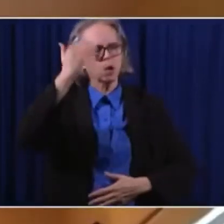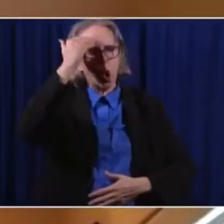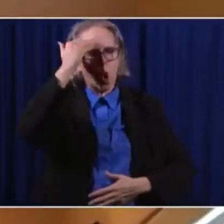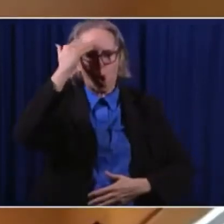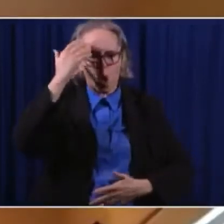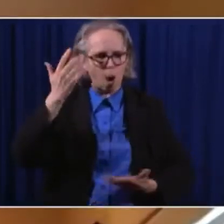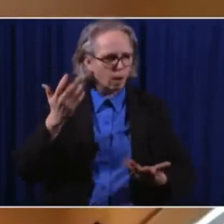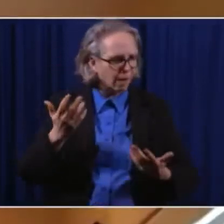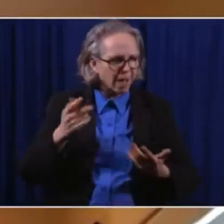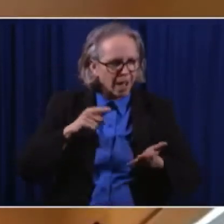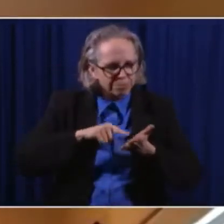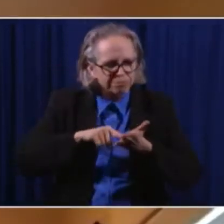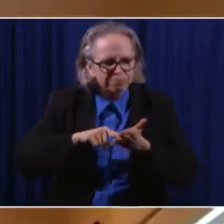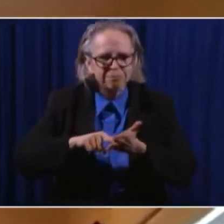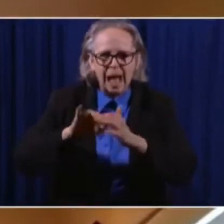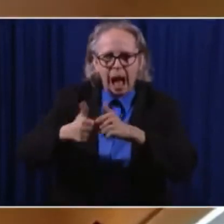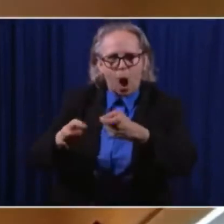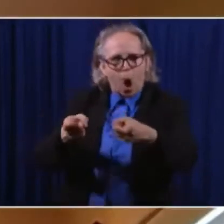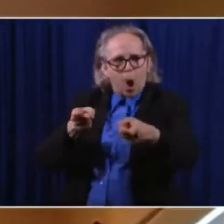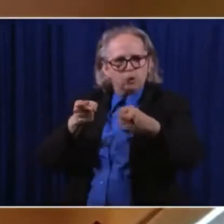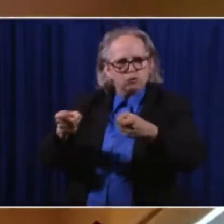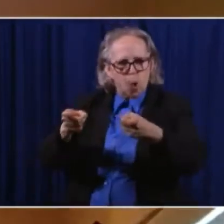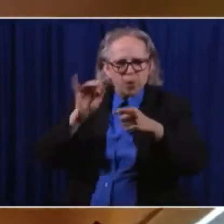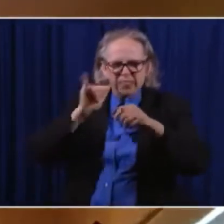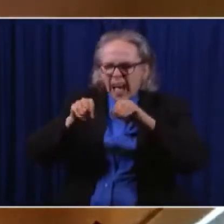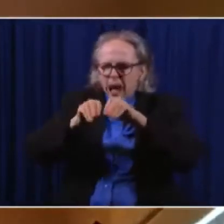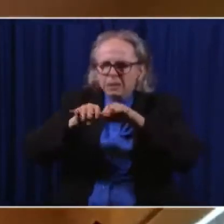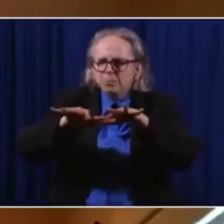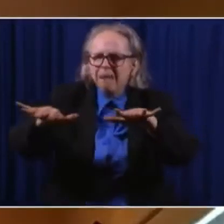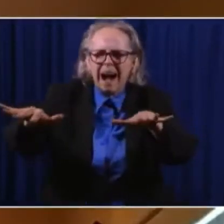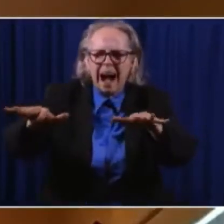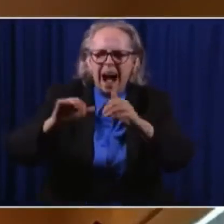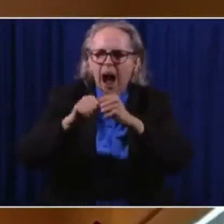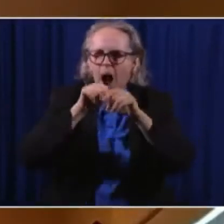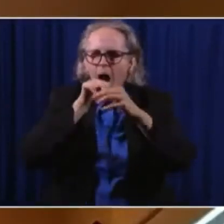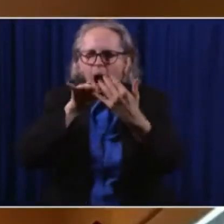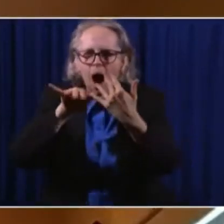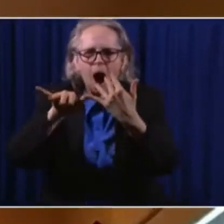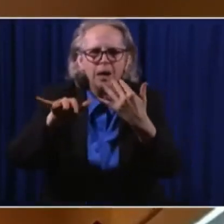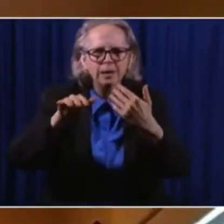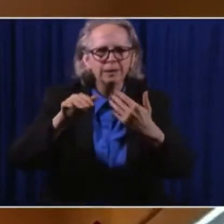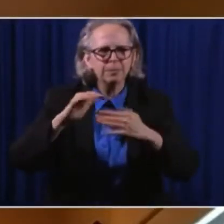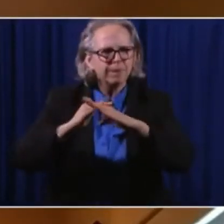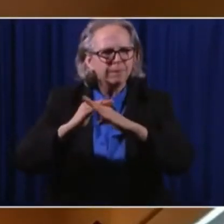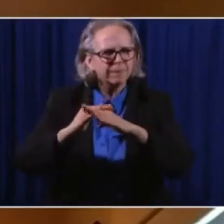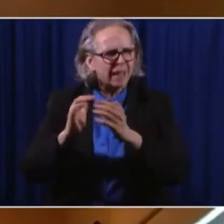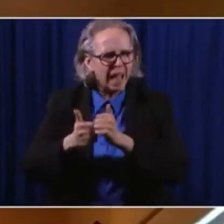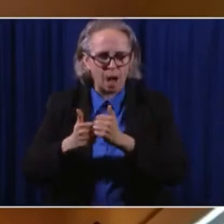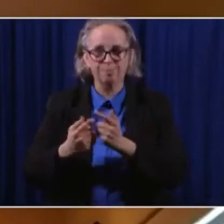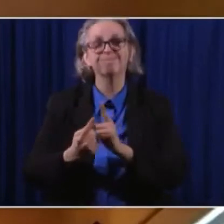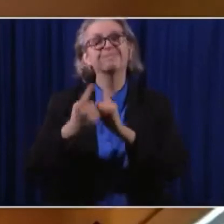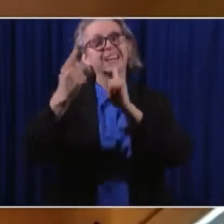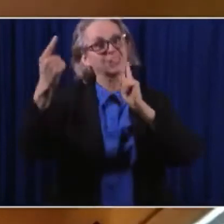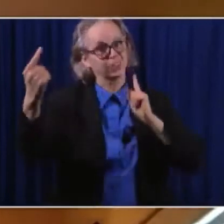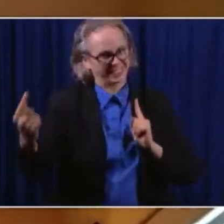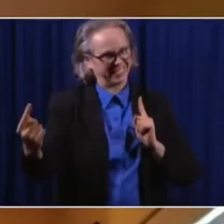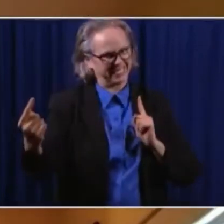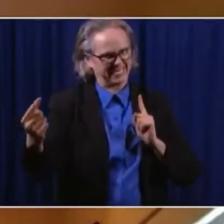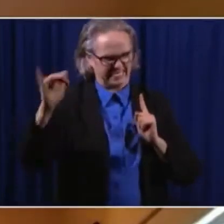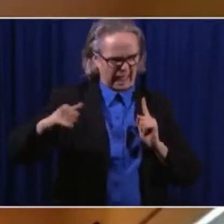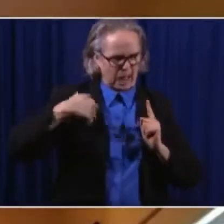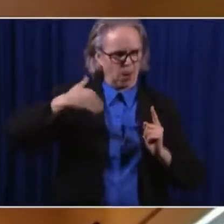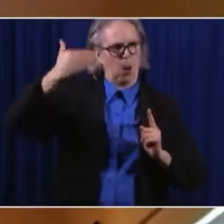each and every one of us can do to protect ourselves from these droplets. We can maintain a good distance, say 6 feet, from those